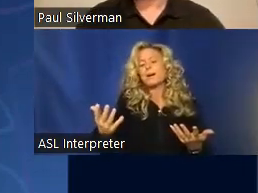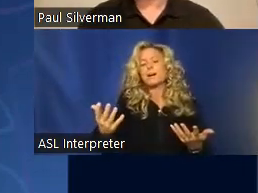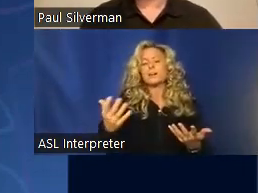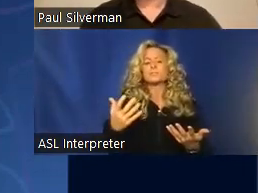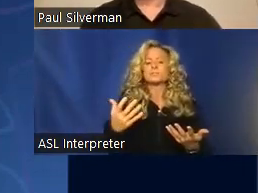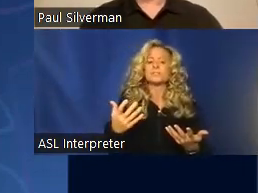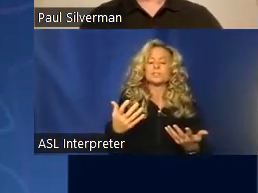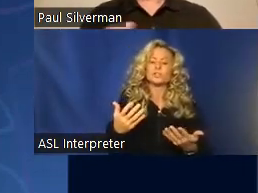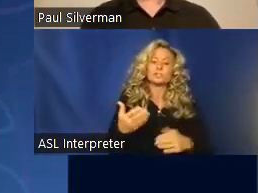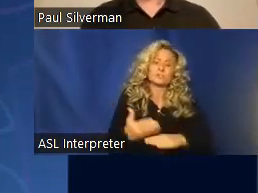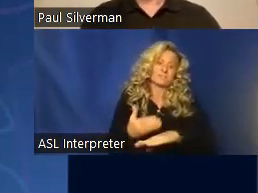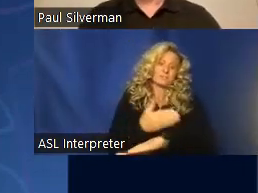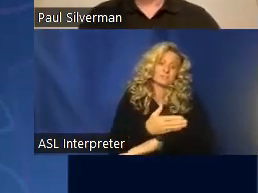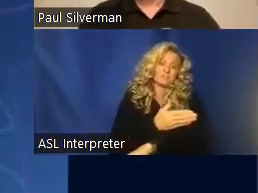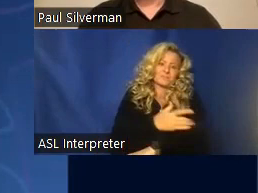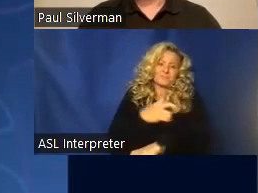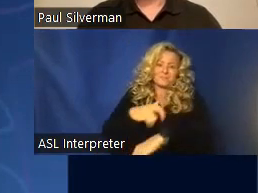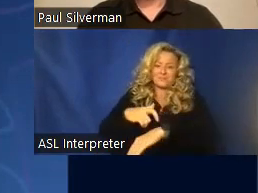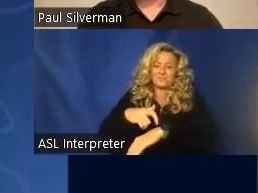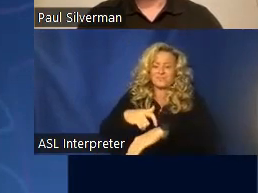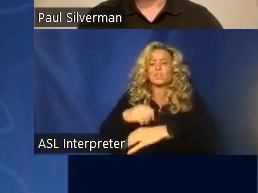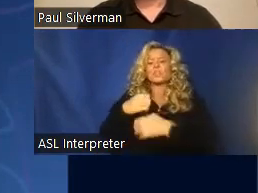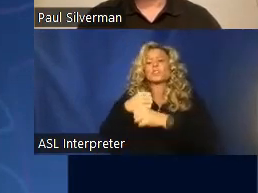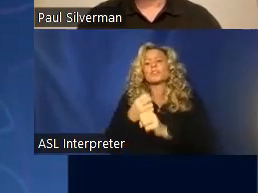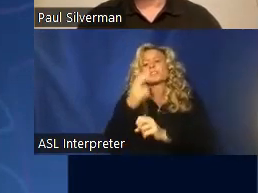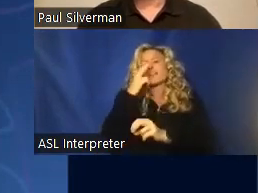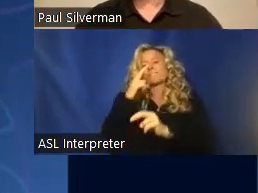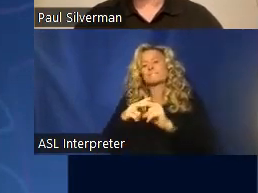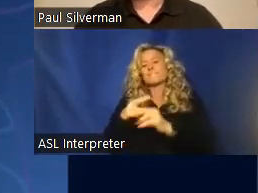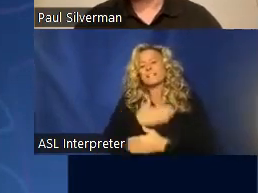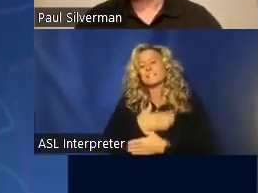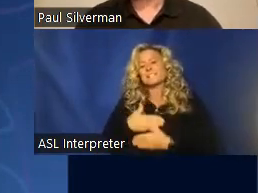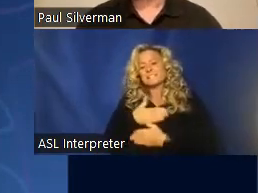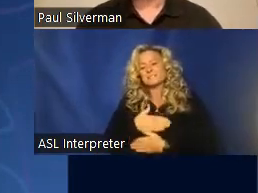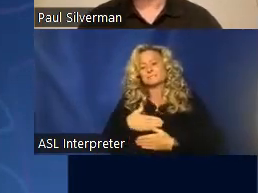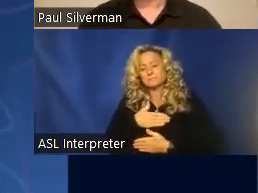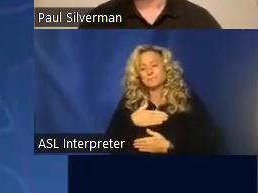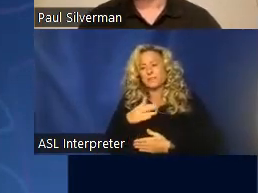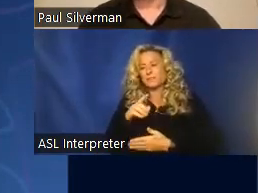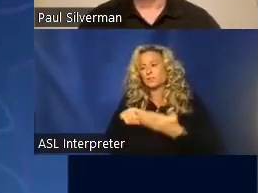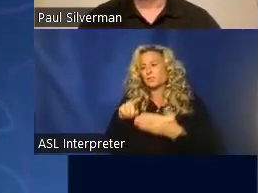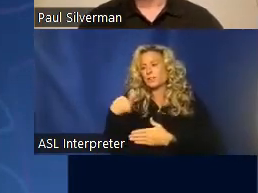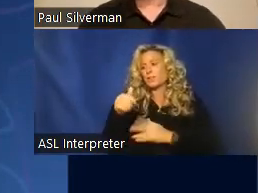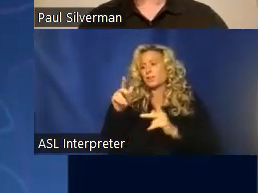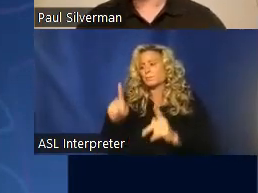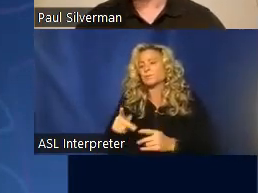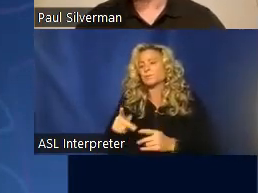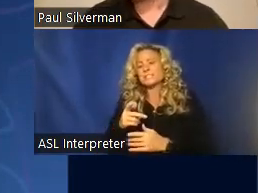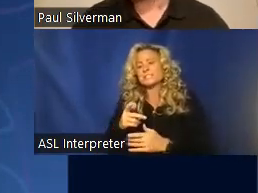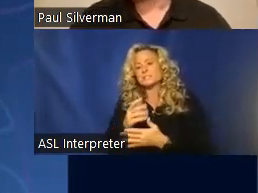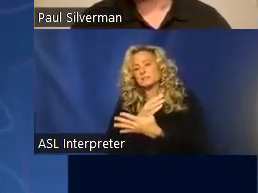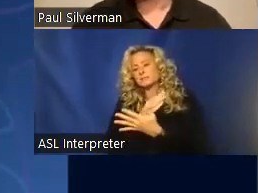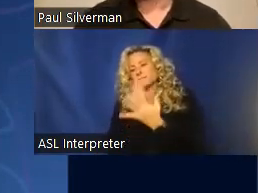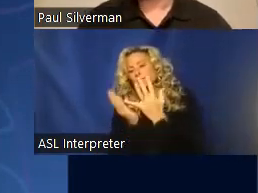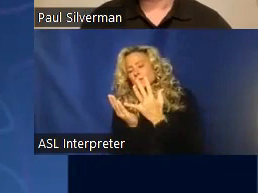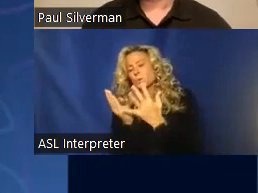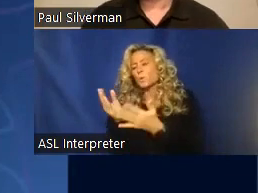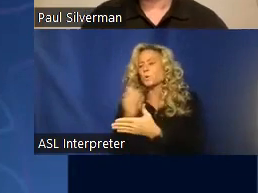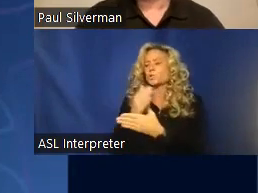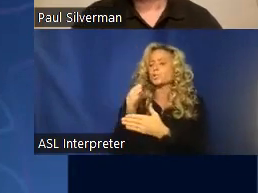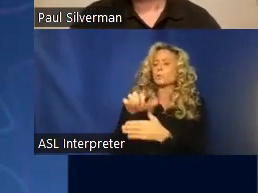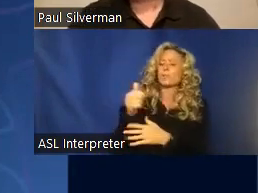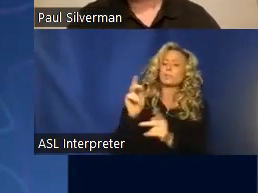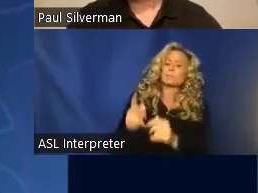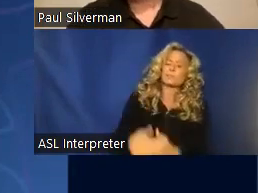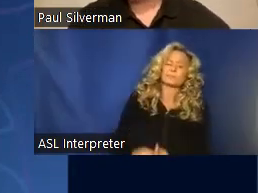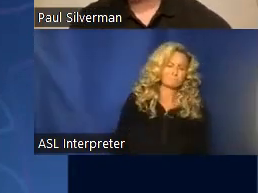room for improvement, is creating that same type of really fun experience of checking out someone else's collection or sharing your collection with other people.